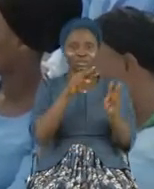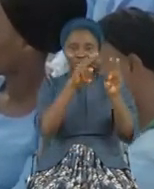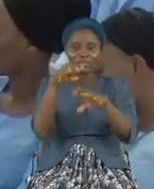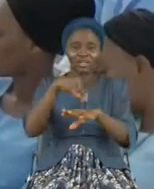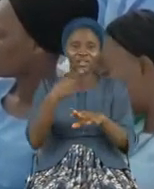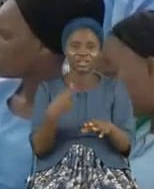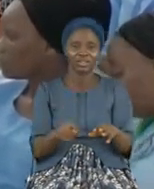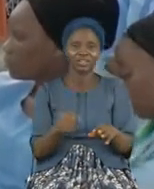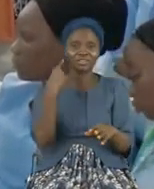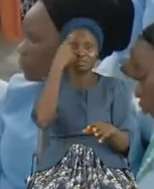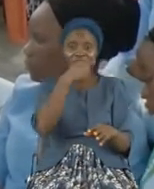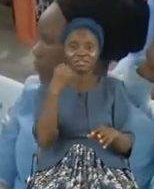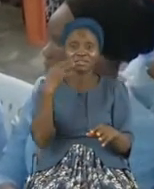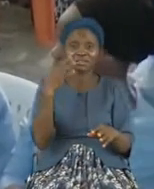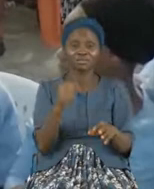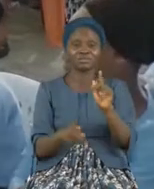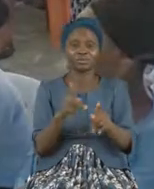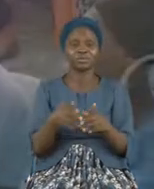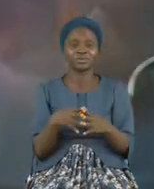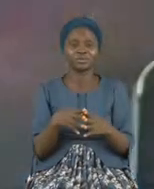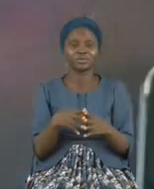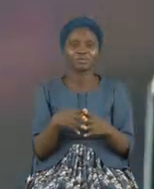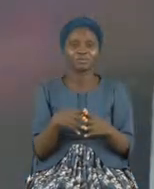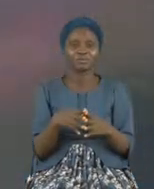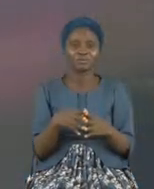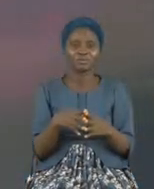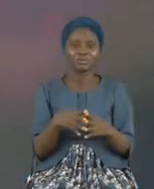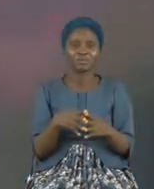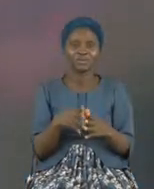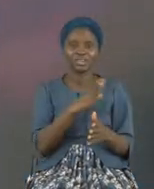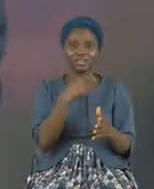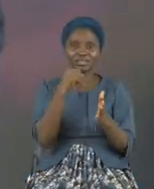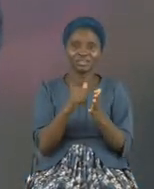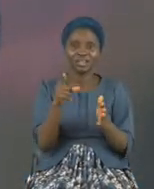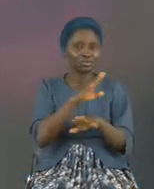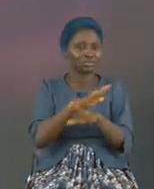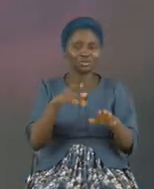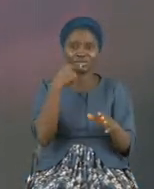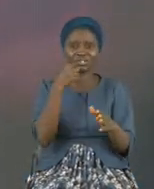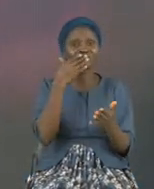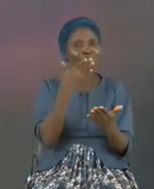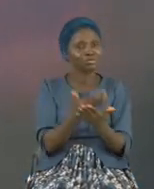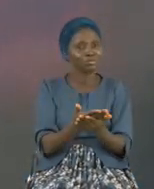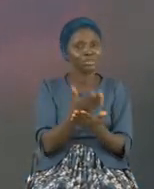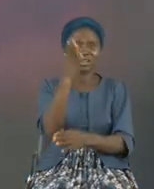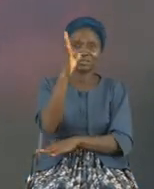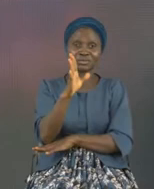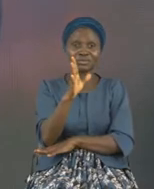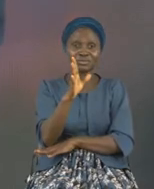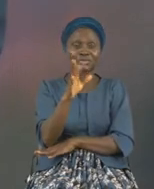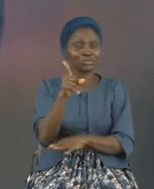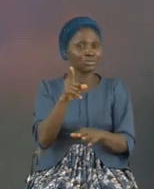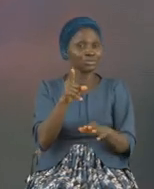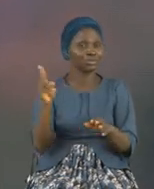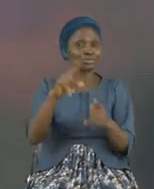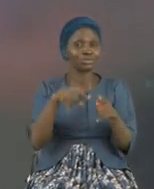people. And you don't say, good afternoon, like you used to say, I said something wrong. Something is